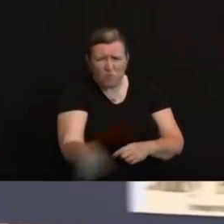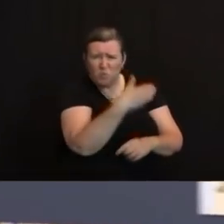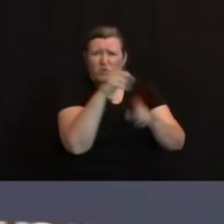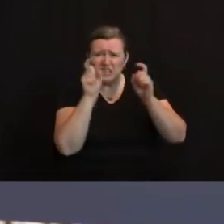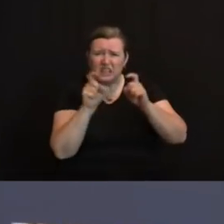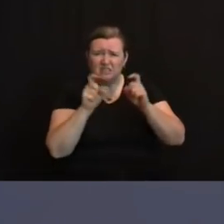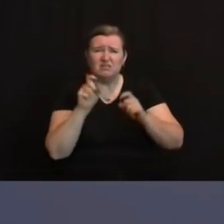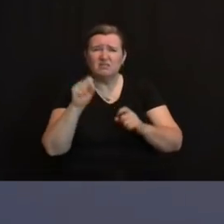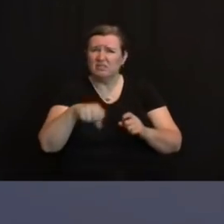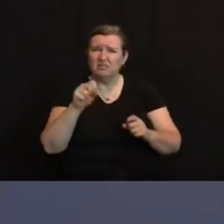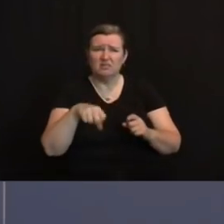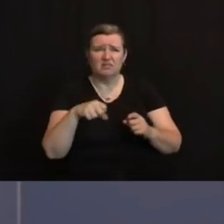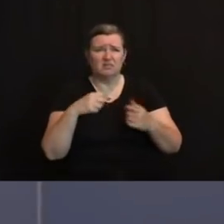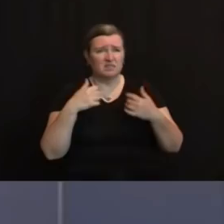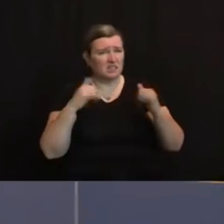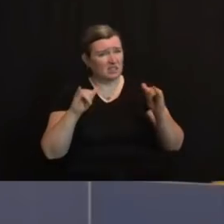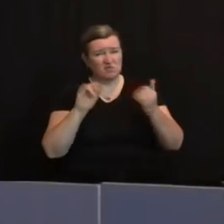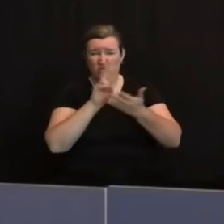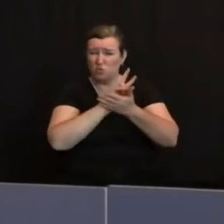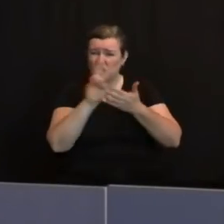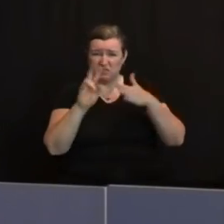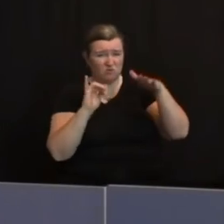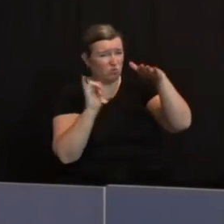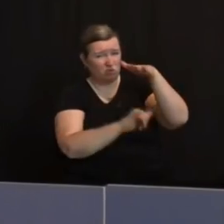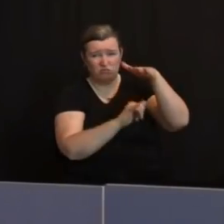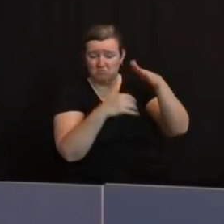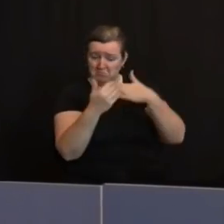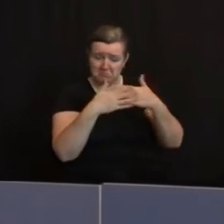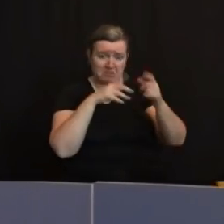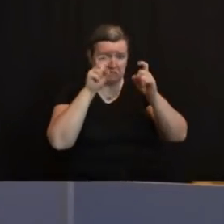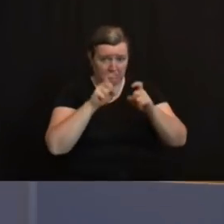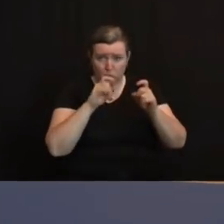wouldn't change the fact that we tell you to stay home for 2 weeks. Yeah. So,